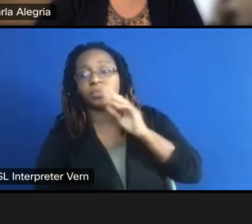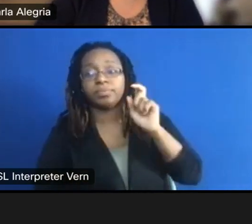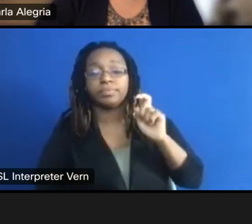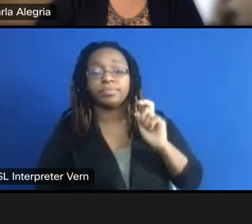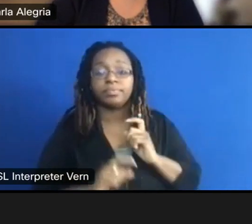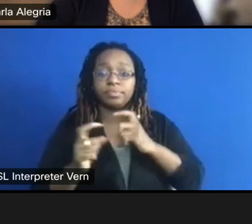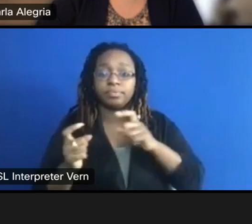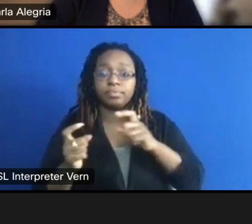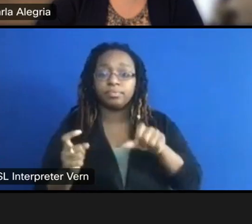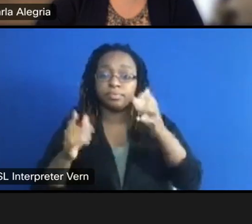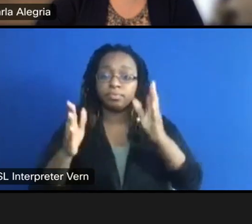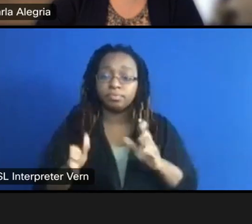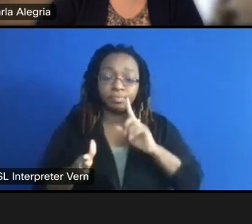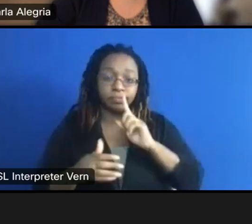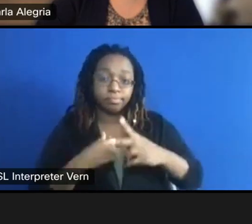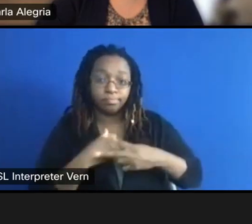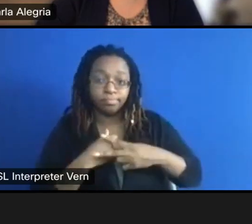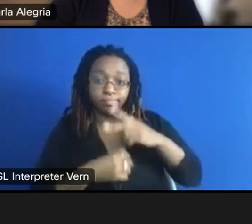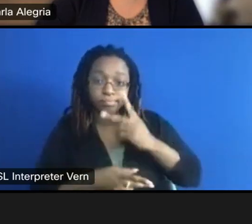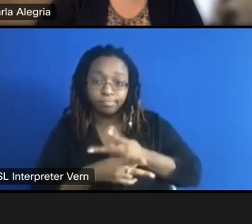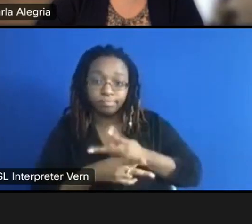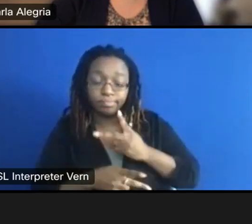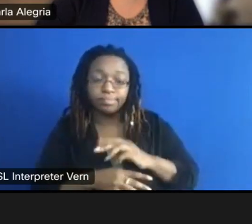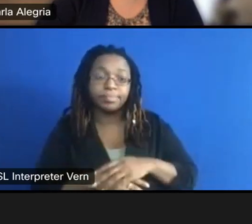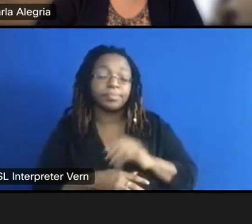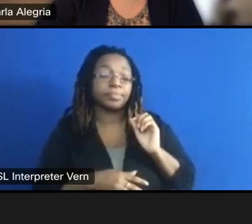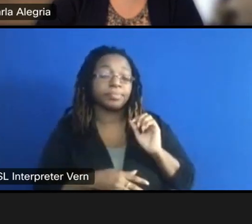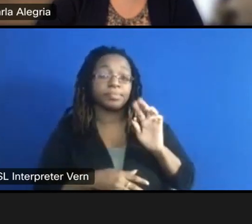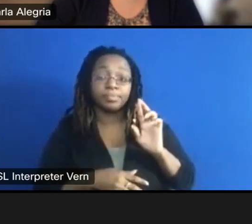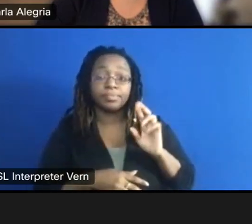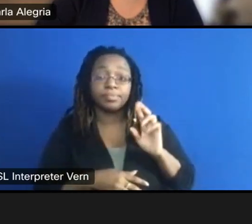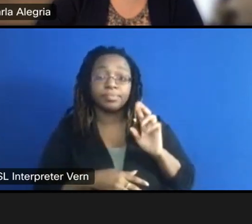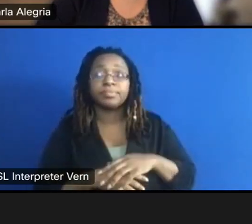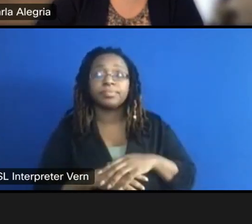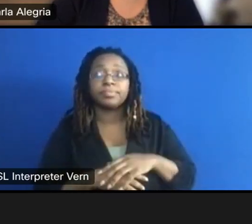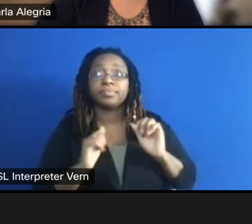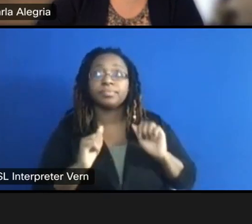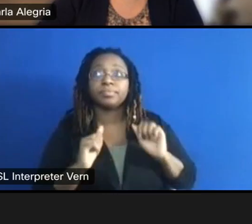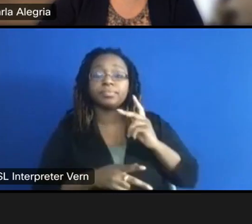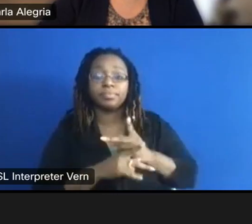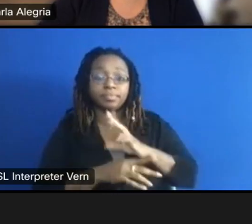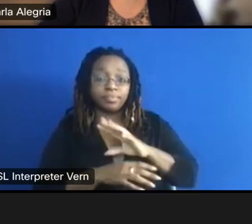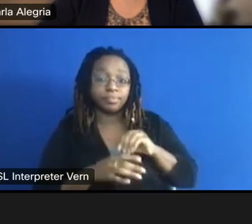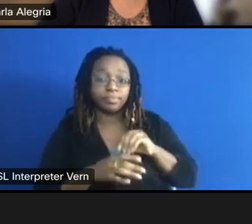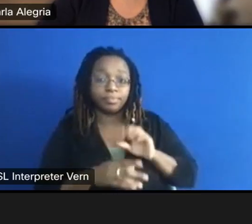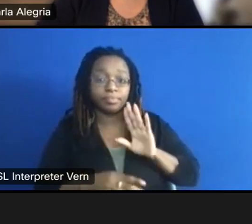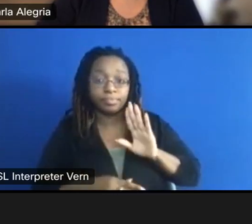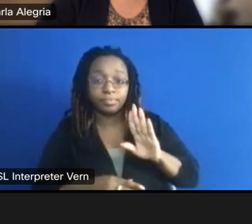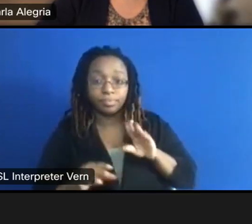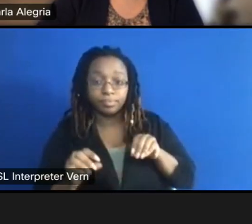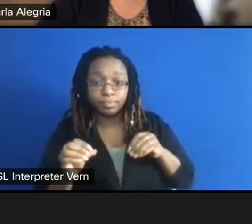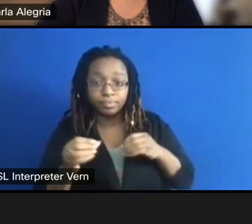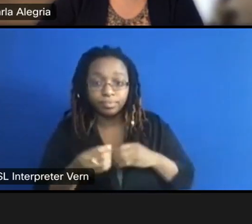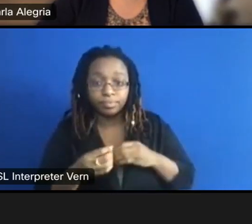for safekeeping? Or is there a way to keep it within your organization that